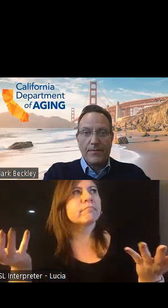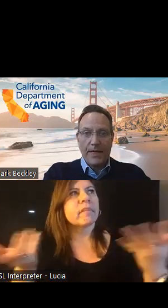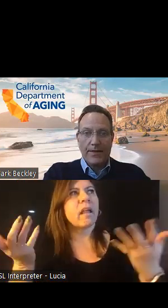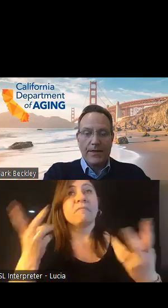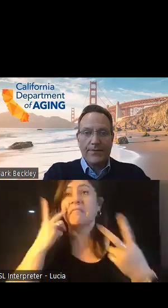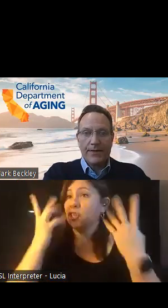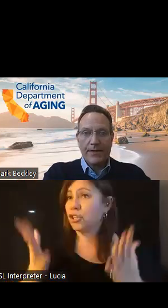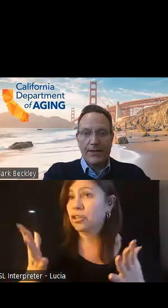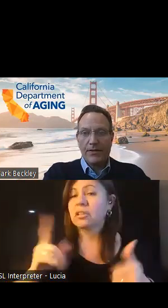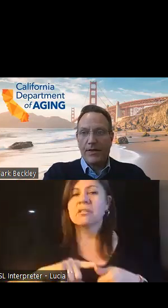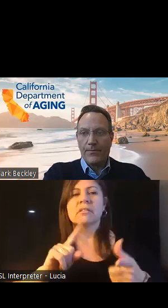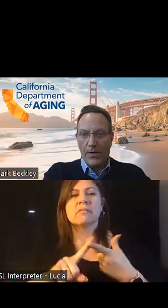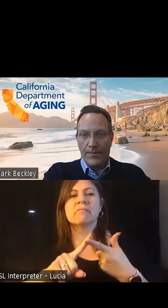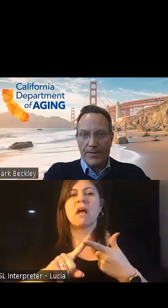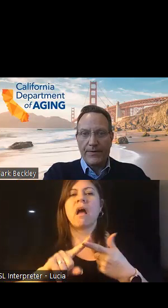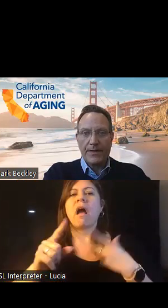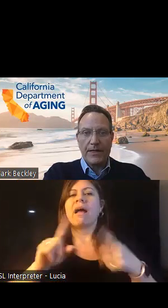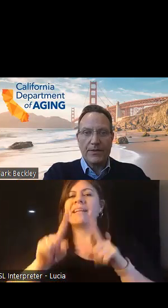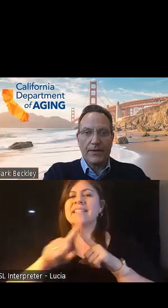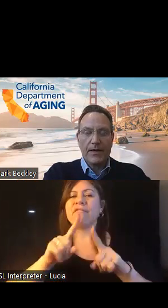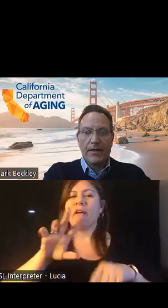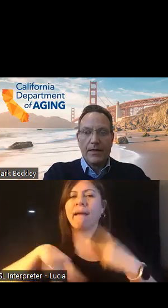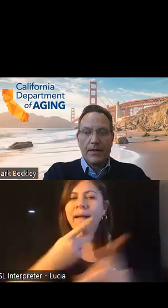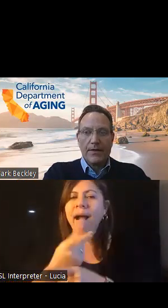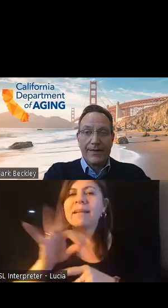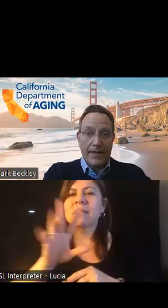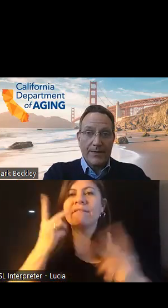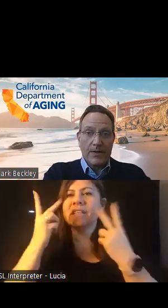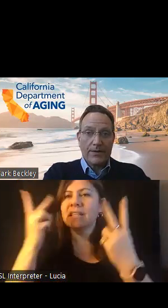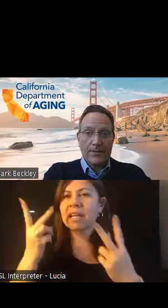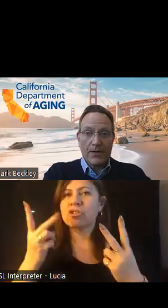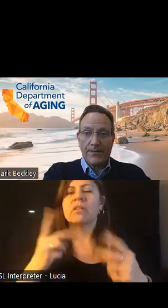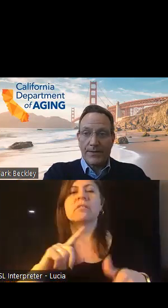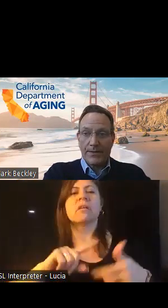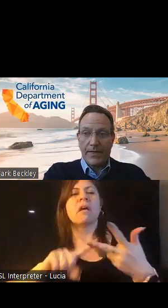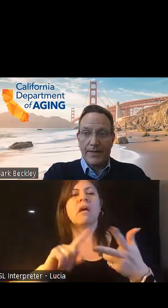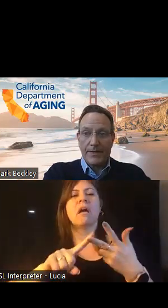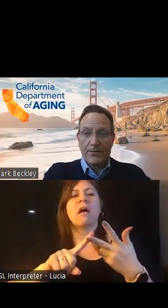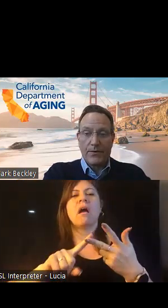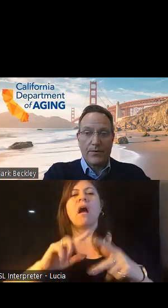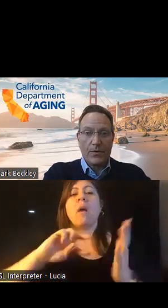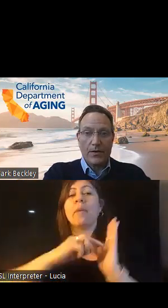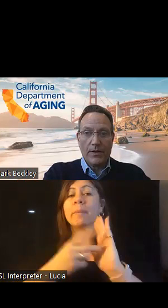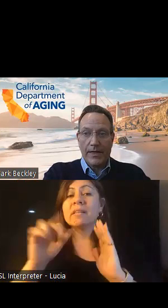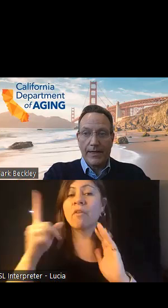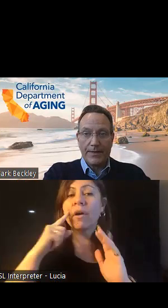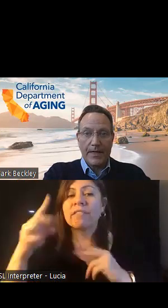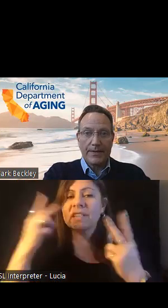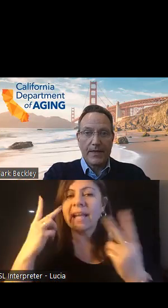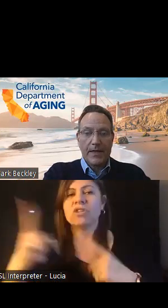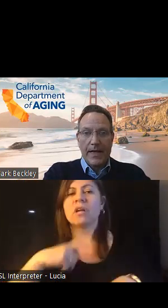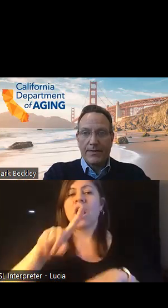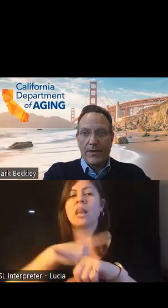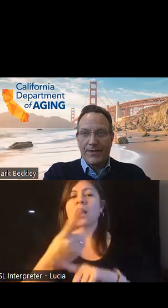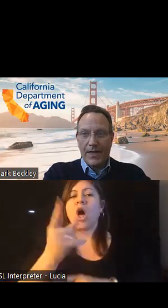visitors, modalities of visitation, purpose of visitation, the types of long-term care facilities that this work group will